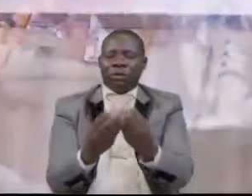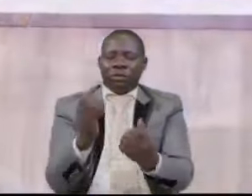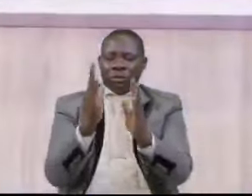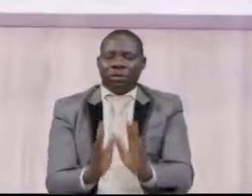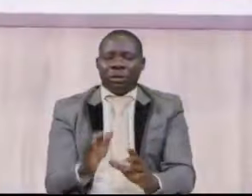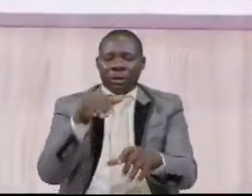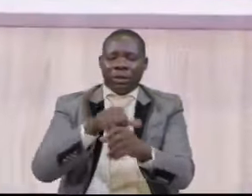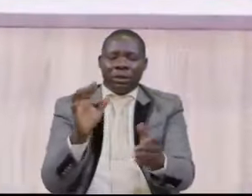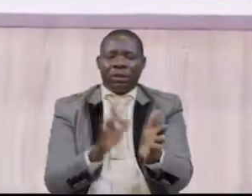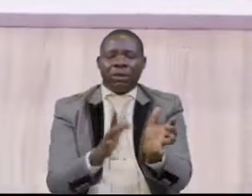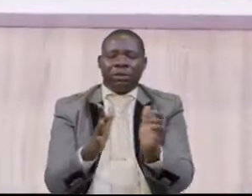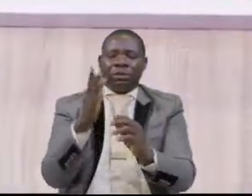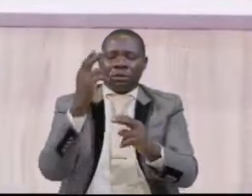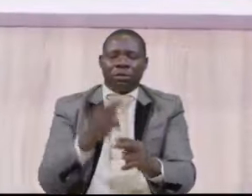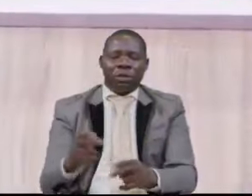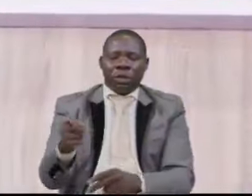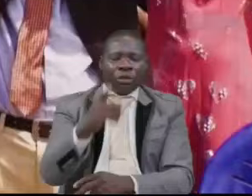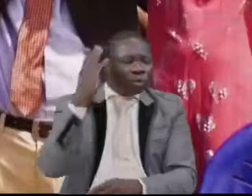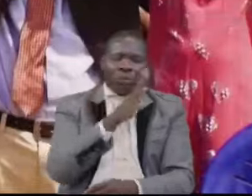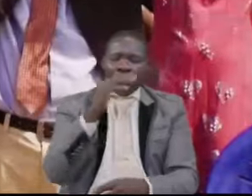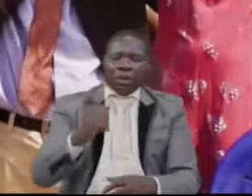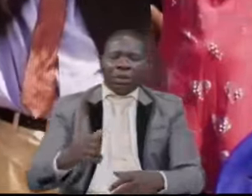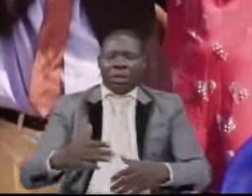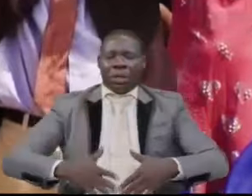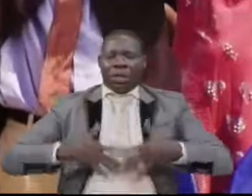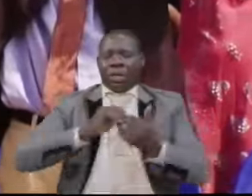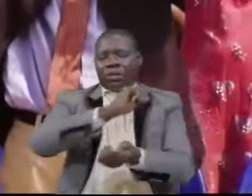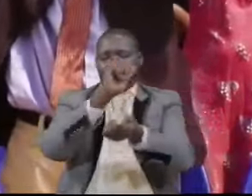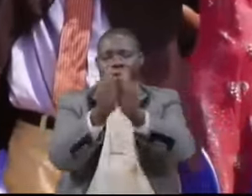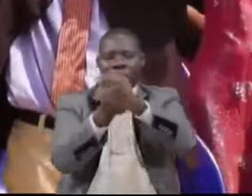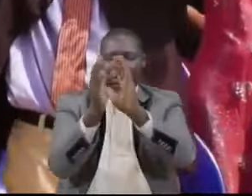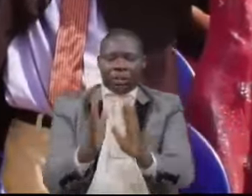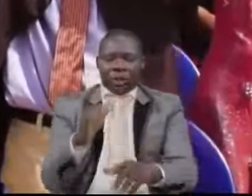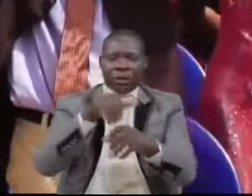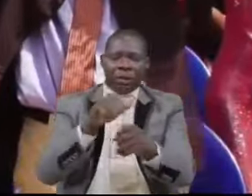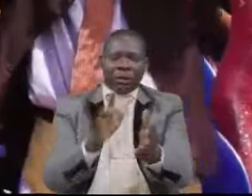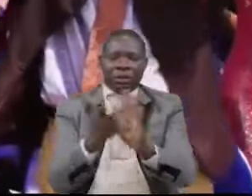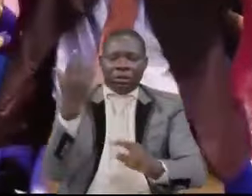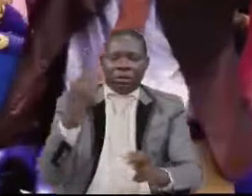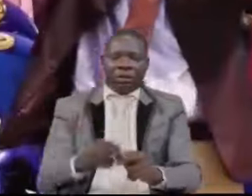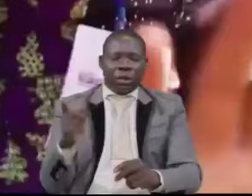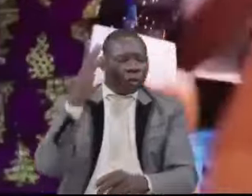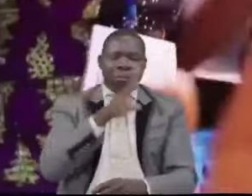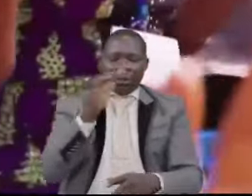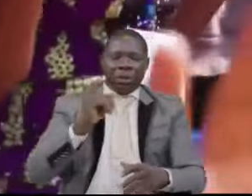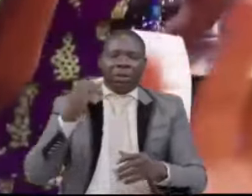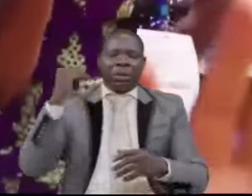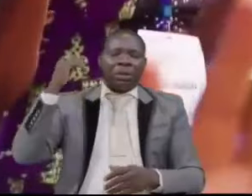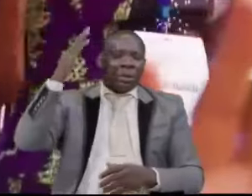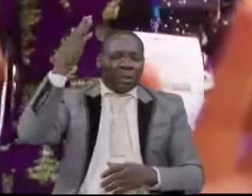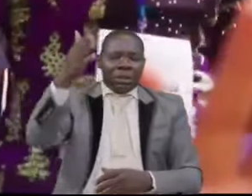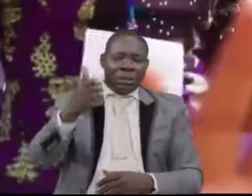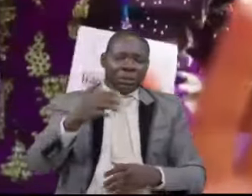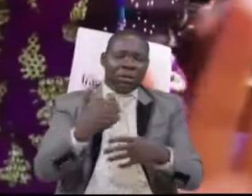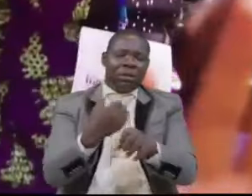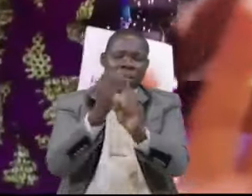You will be a life changer. You will be a destiny maker. You'll be